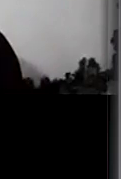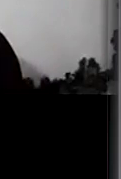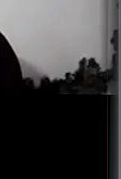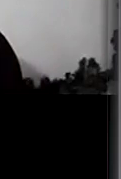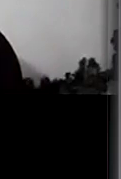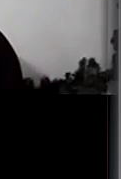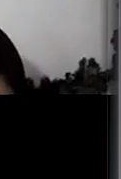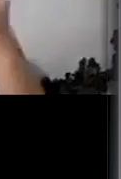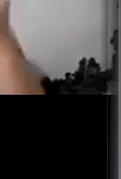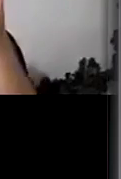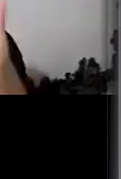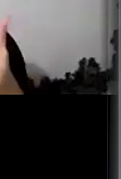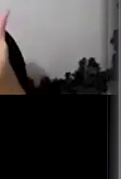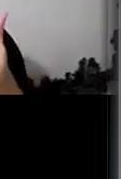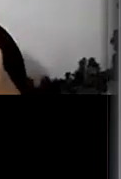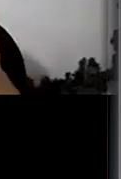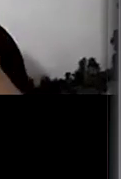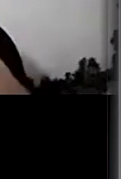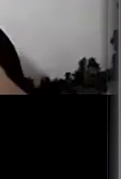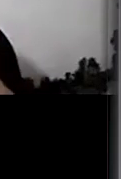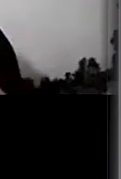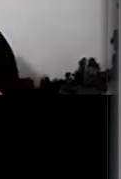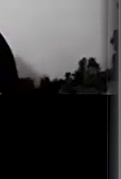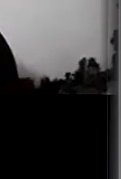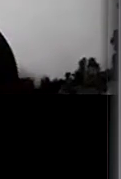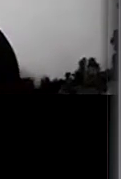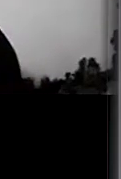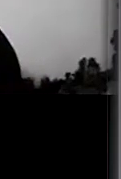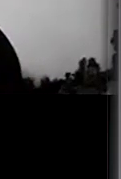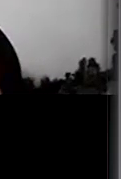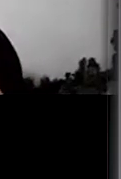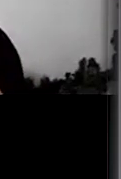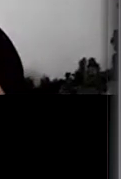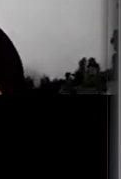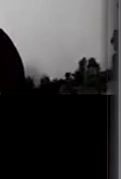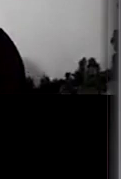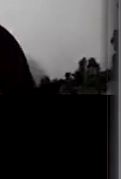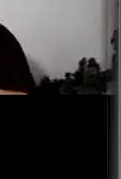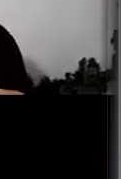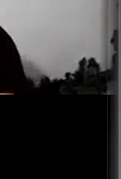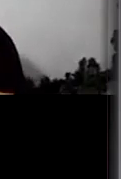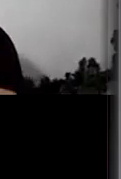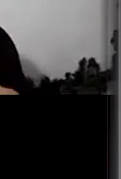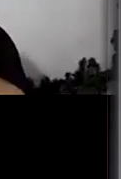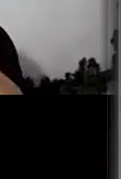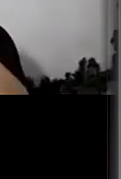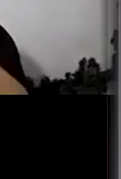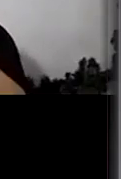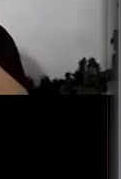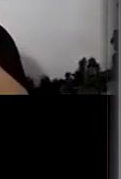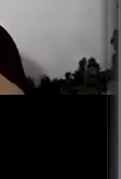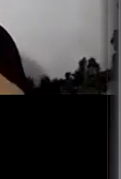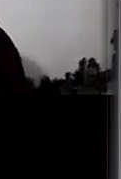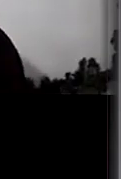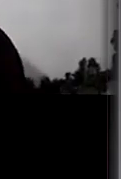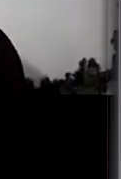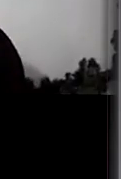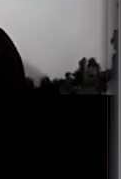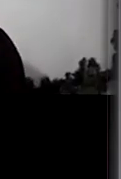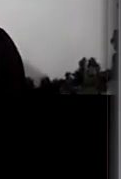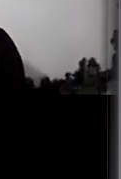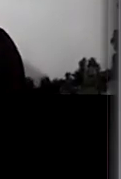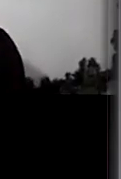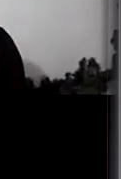retained in the DOH because it's work email. So, ang suggestion ko sa inyo, advice ko sa